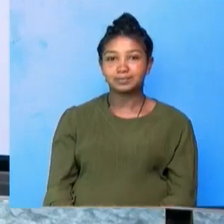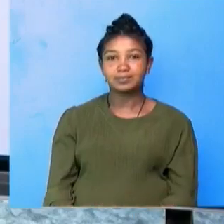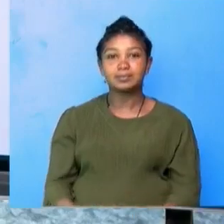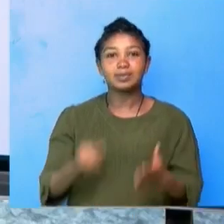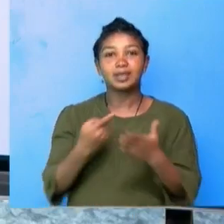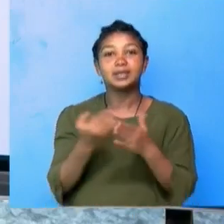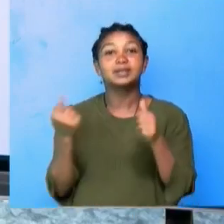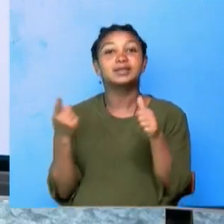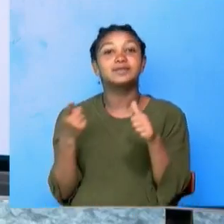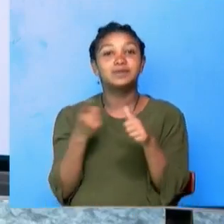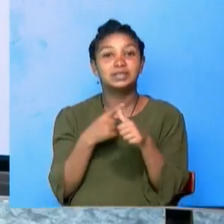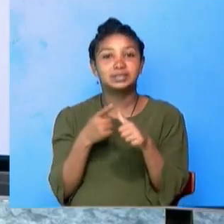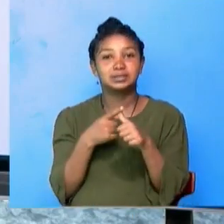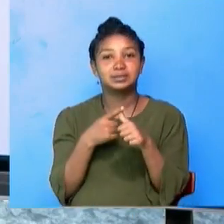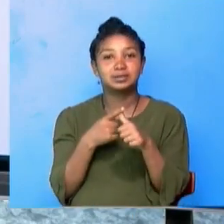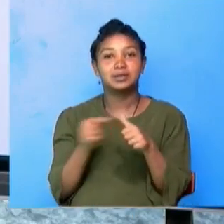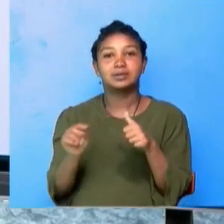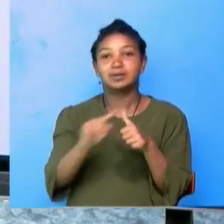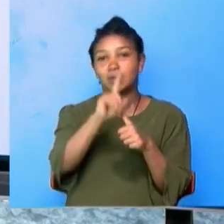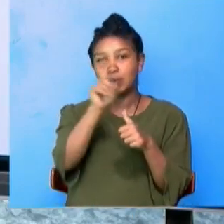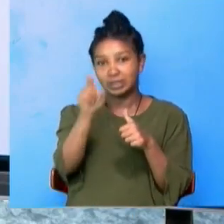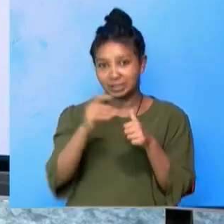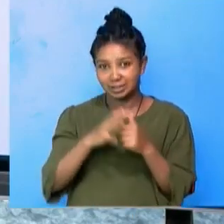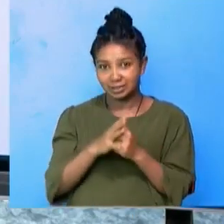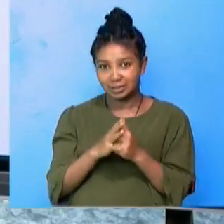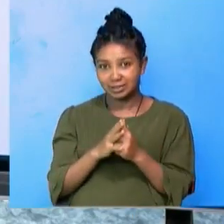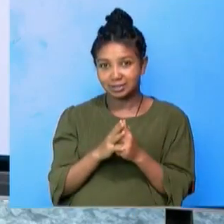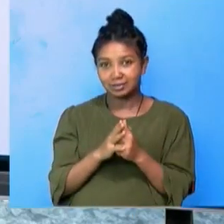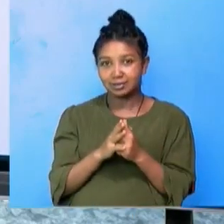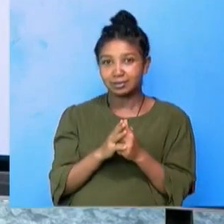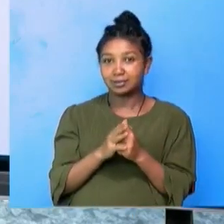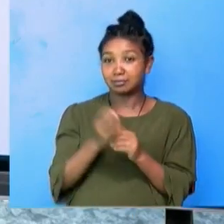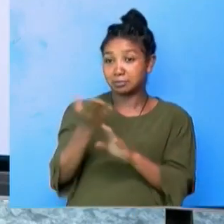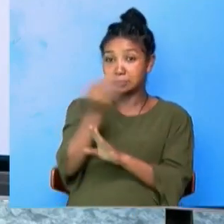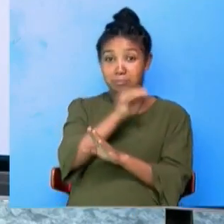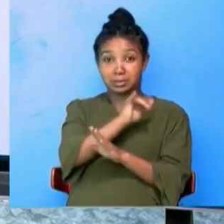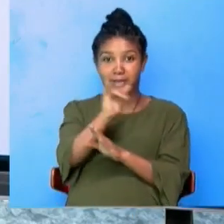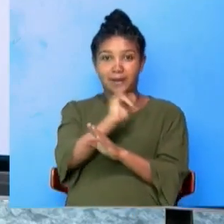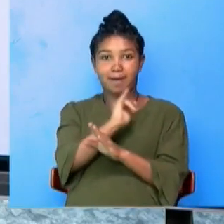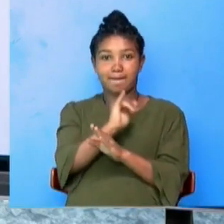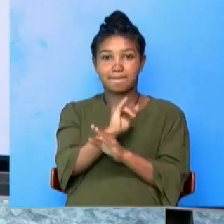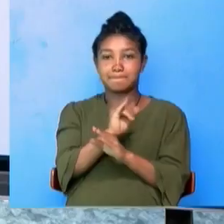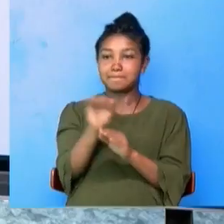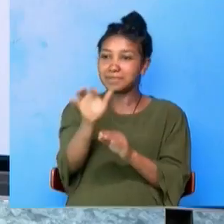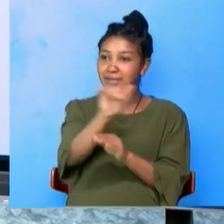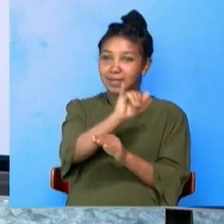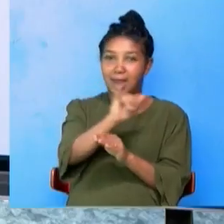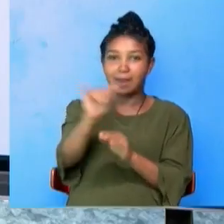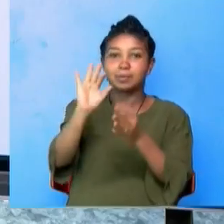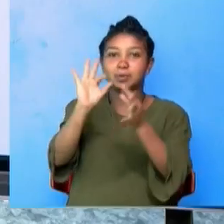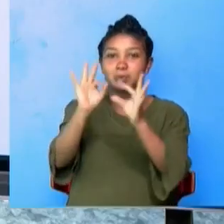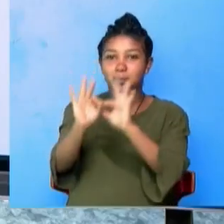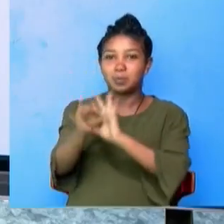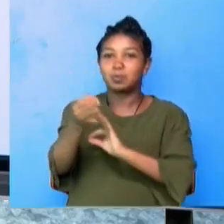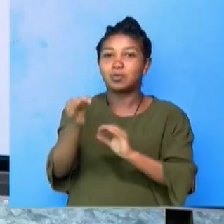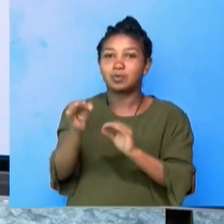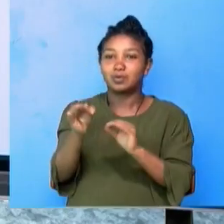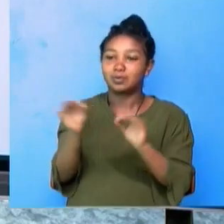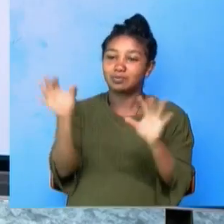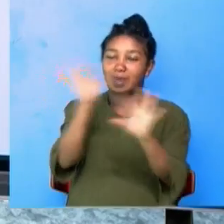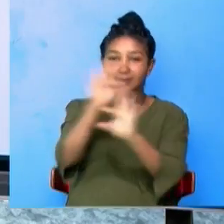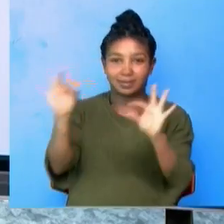Here is the first question. As the same before, match the correct synonyms. It means the